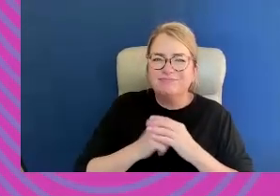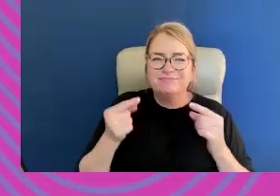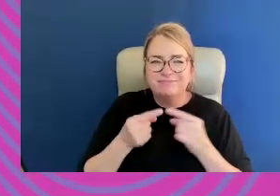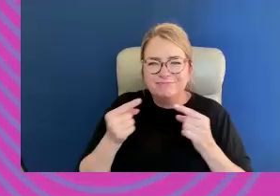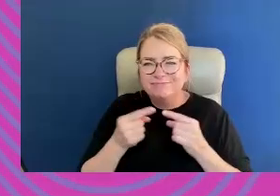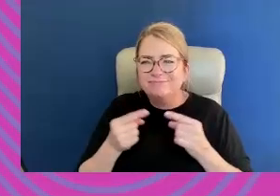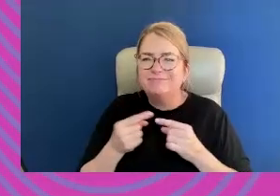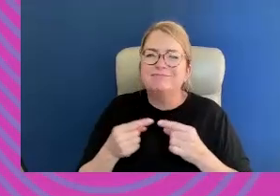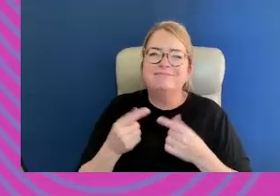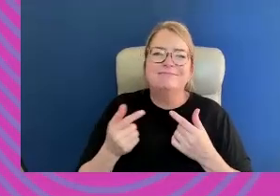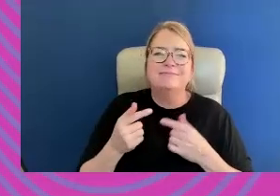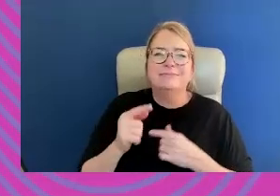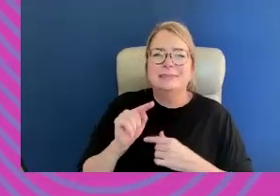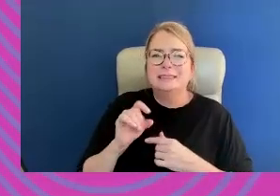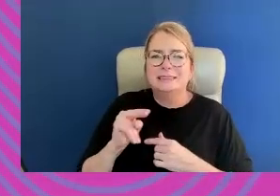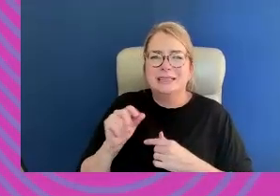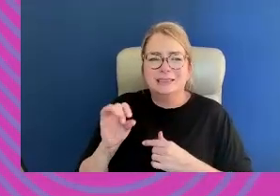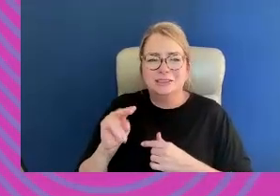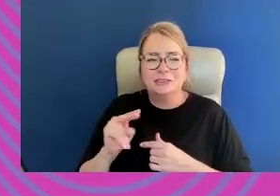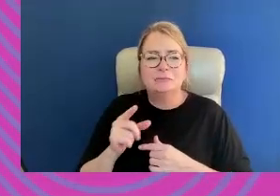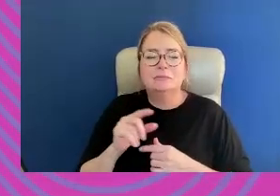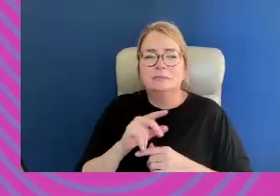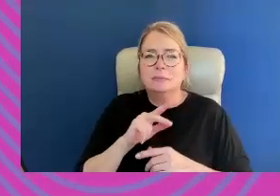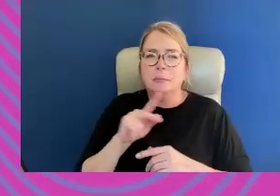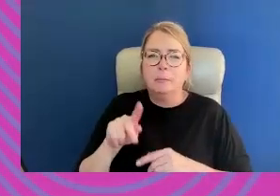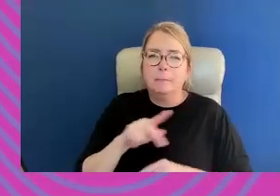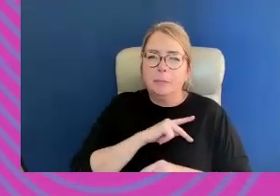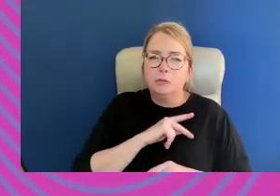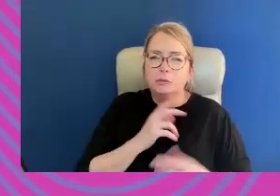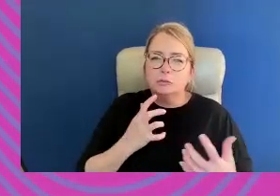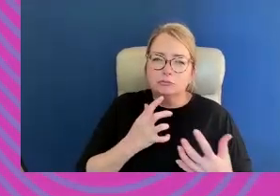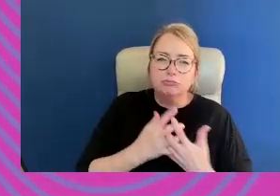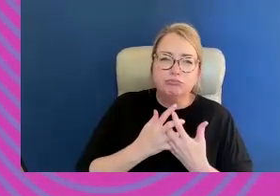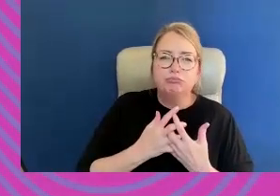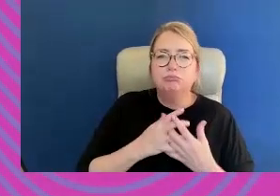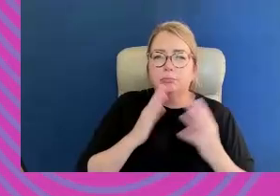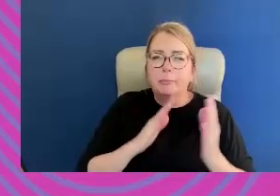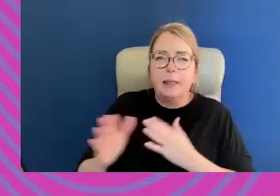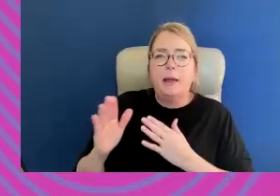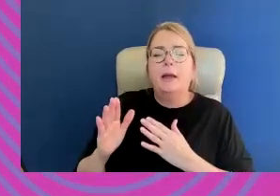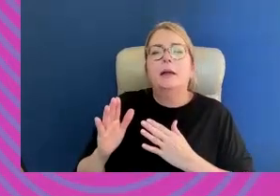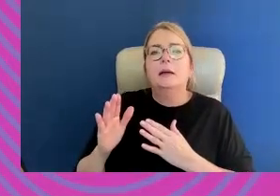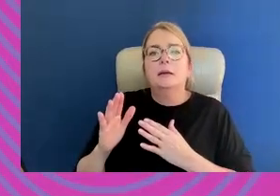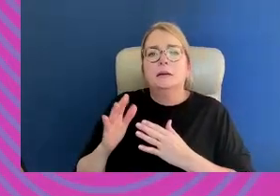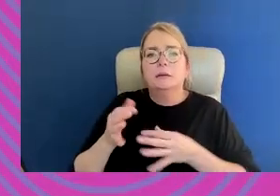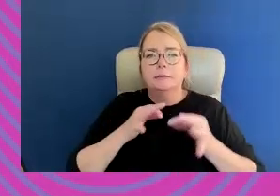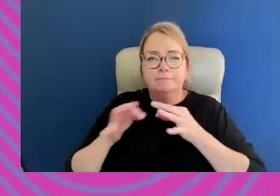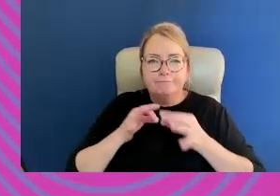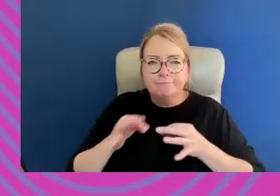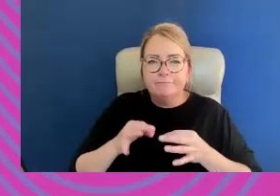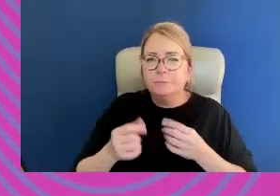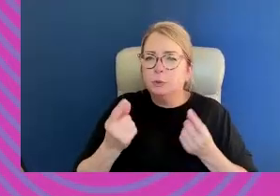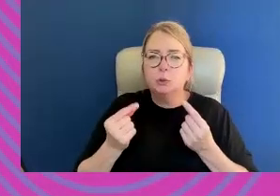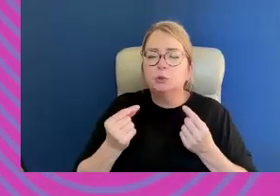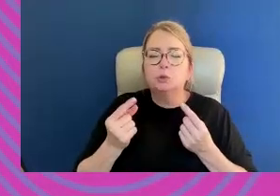have. You get an actual personalized care plan that will walk you through what you might need to do in order to relieve those